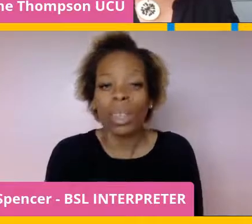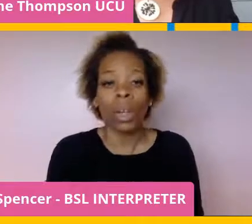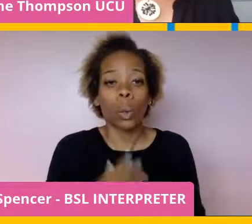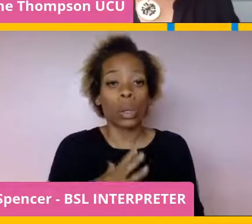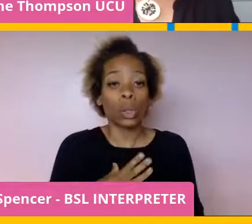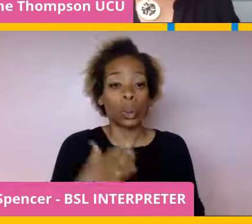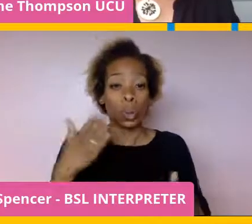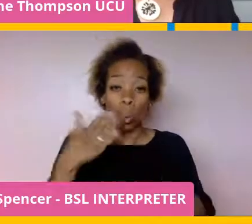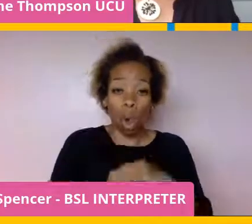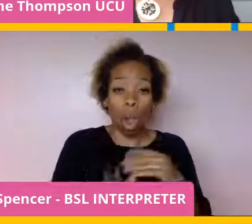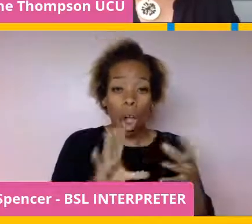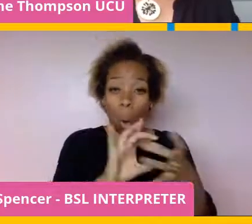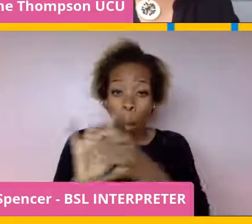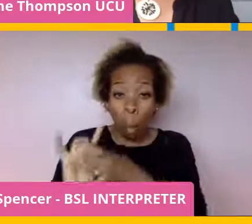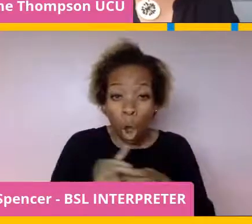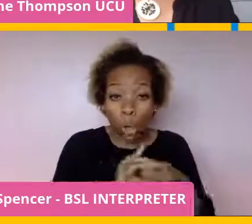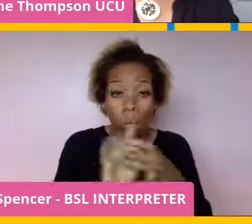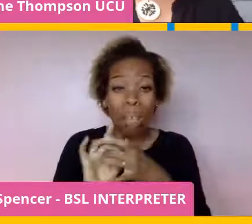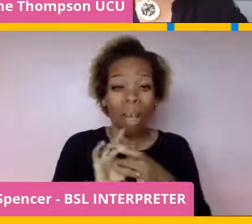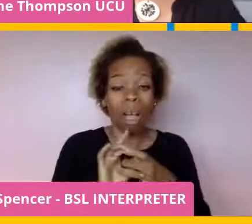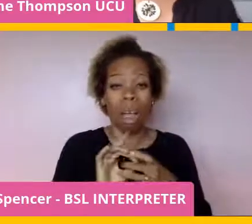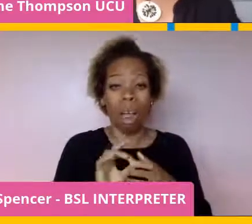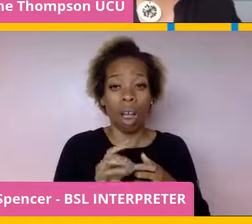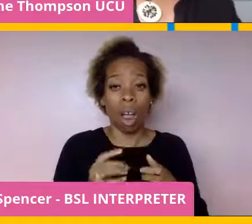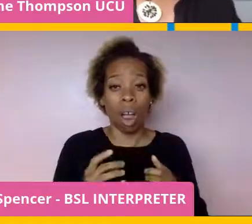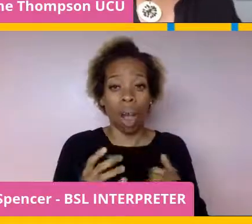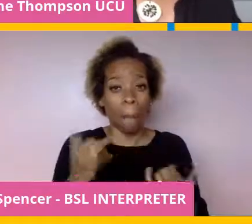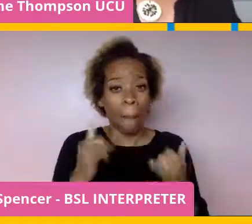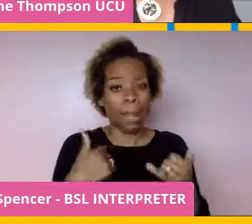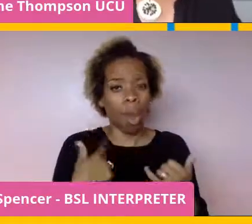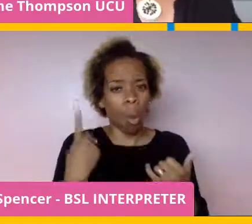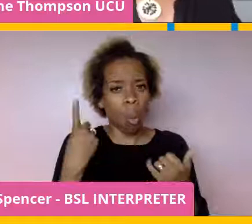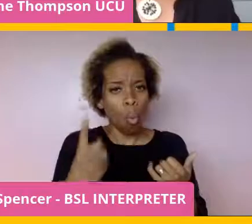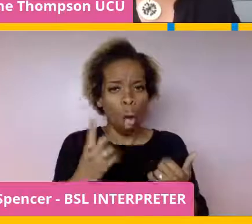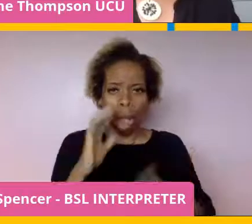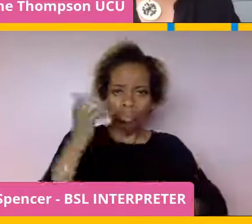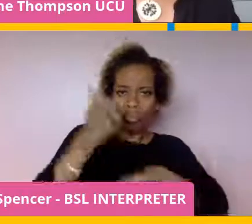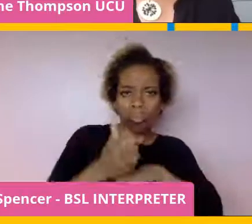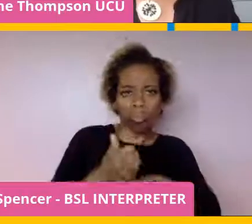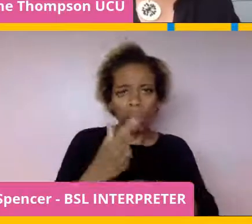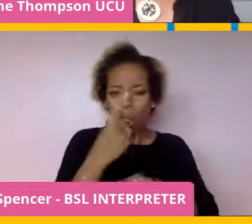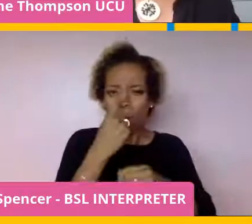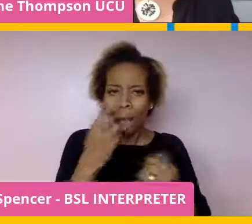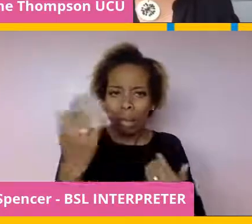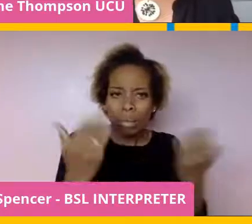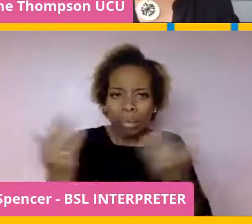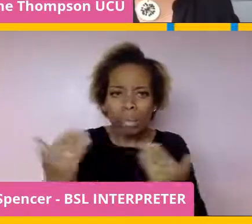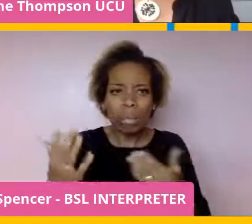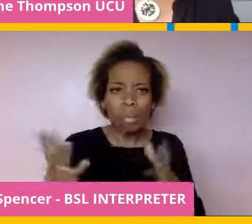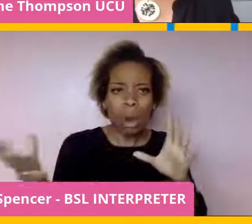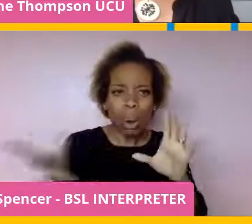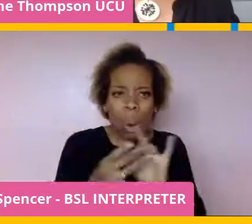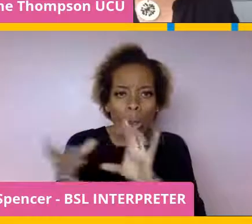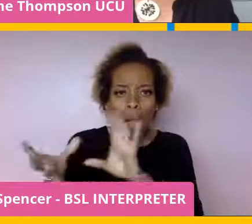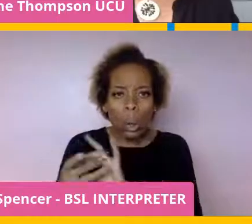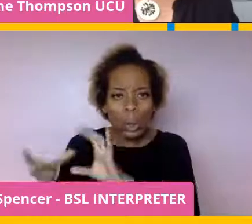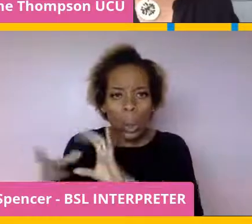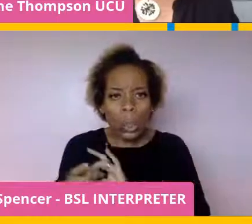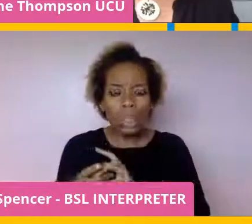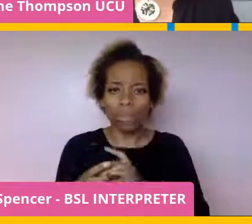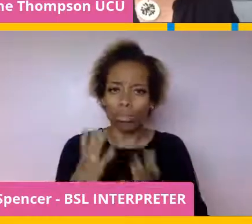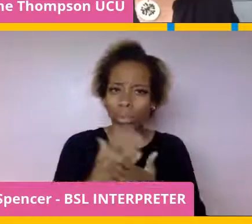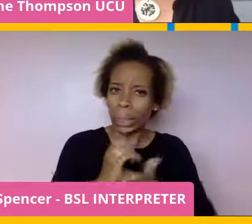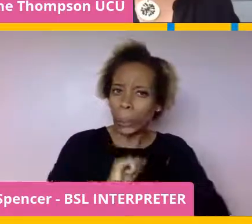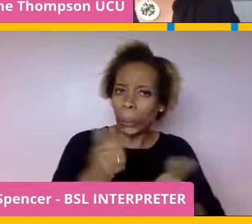combining together and working together. And I think the idea of having a kind of platform where we could all share our work and all get more in